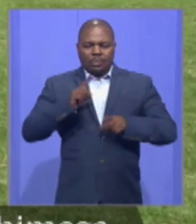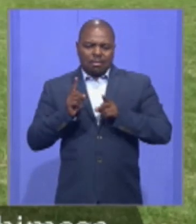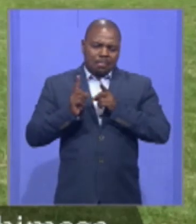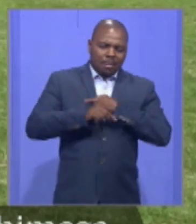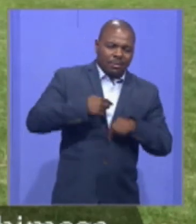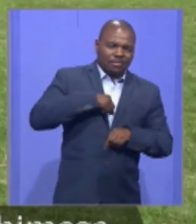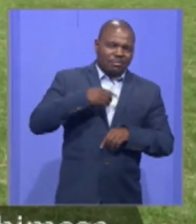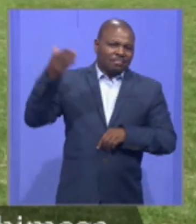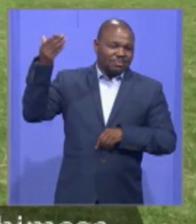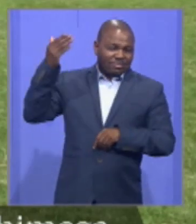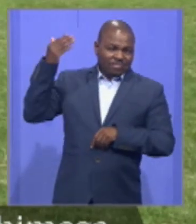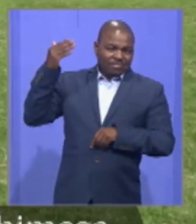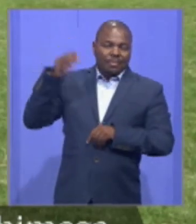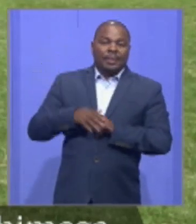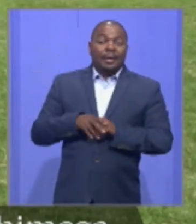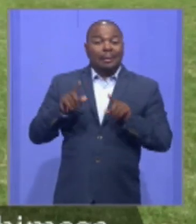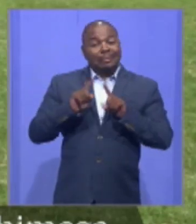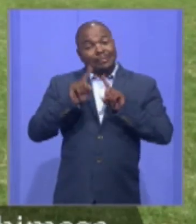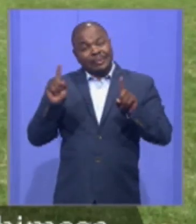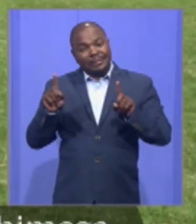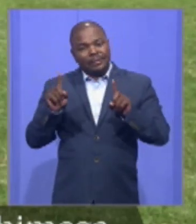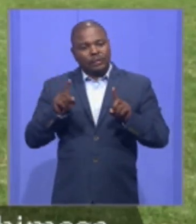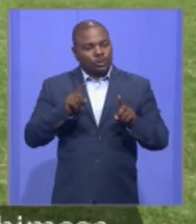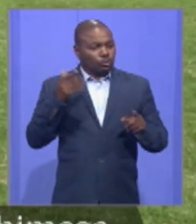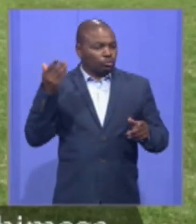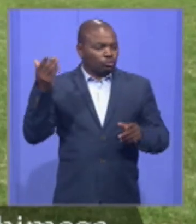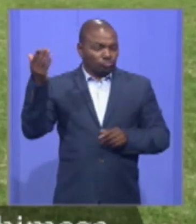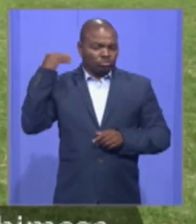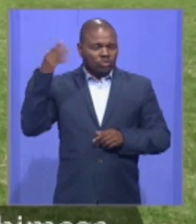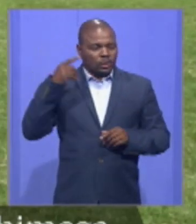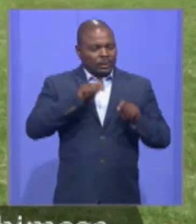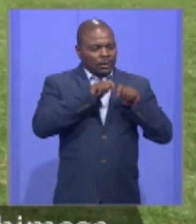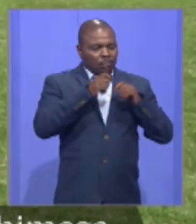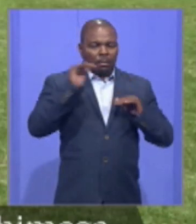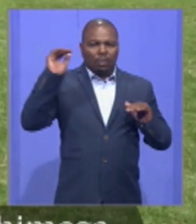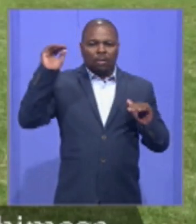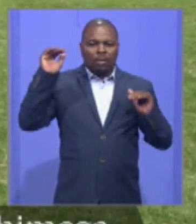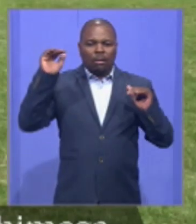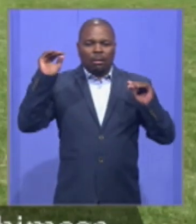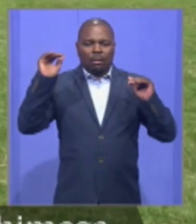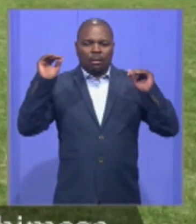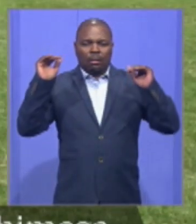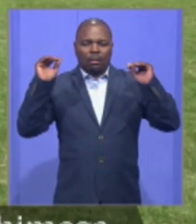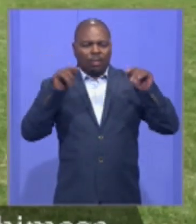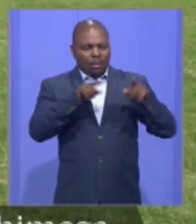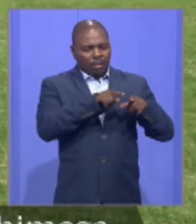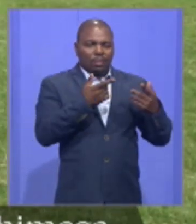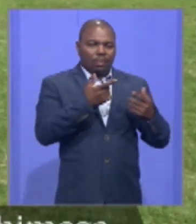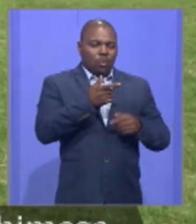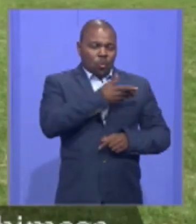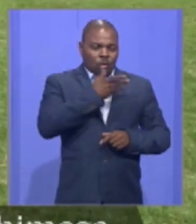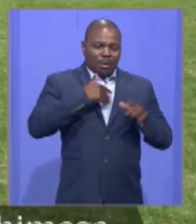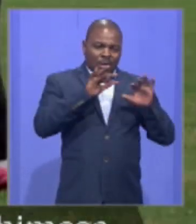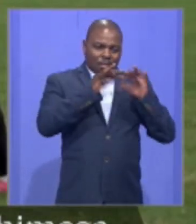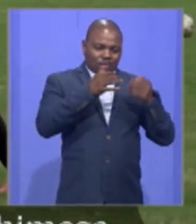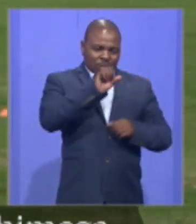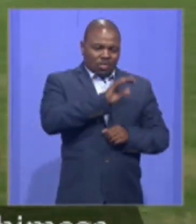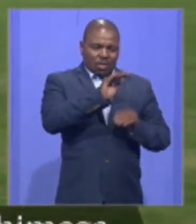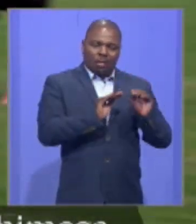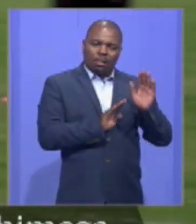in previous encounters. But we've grown so much as a team, as a nation. Women's football is growing in South